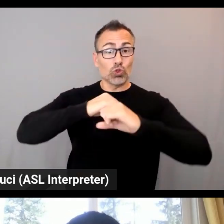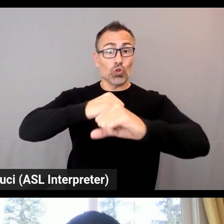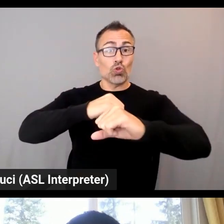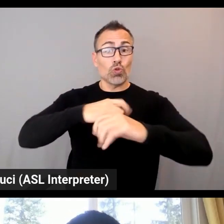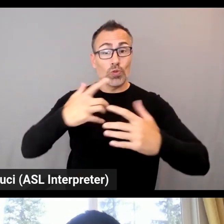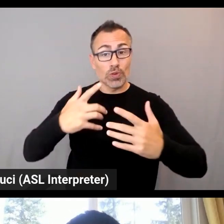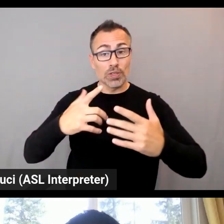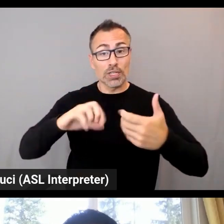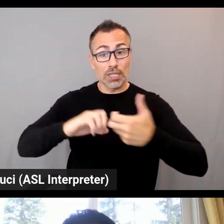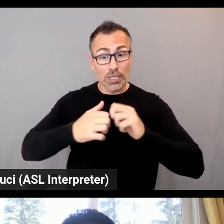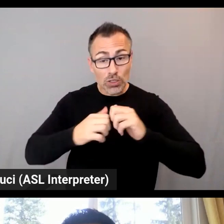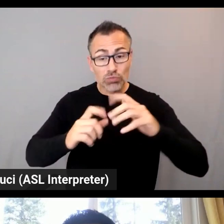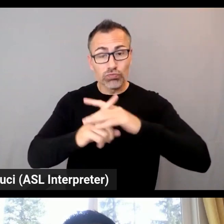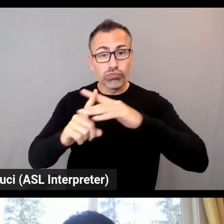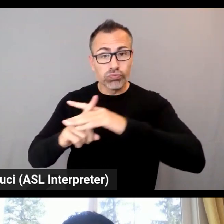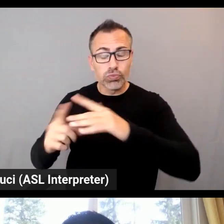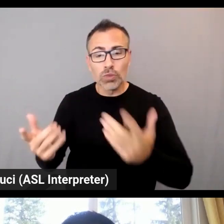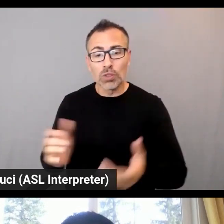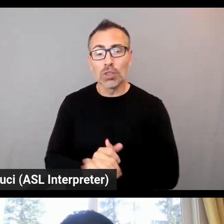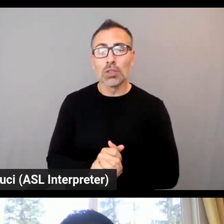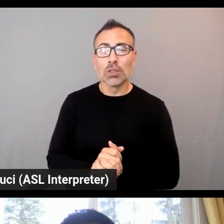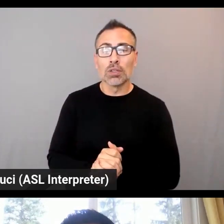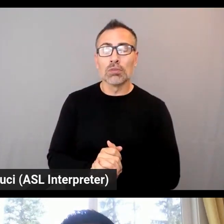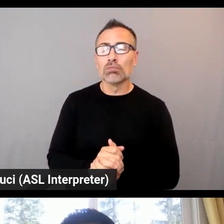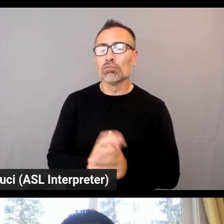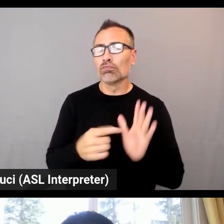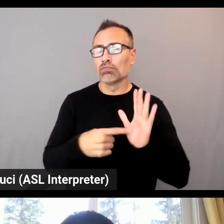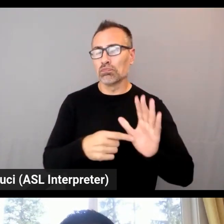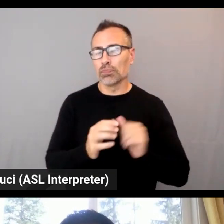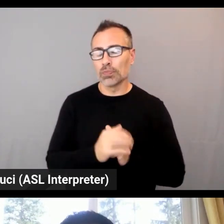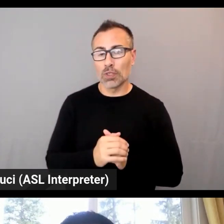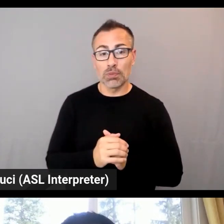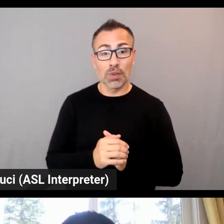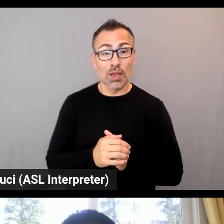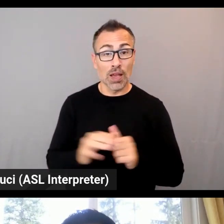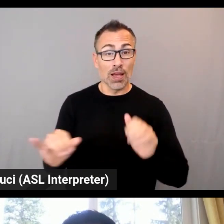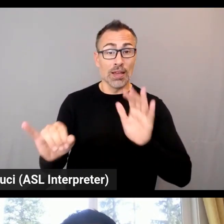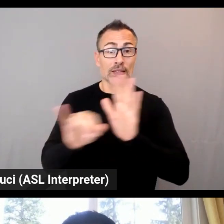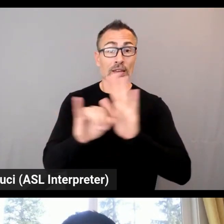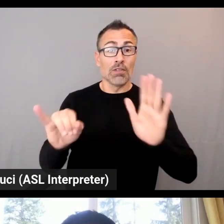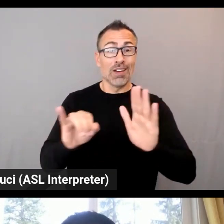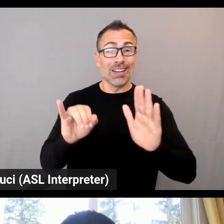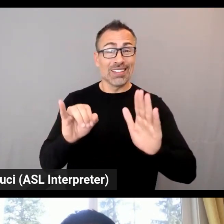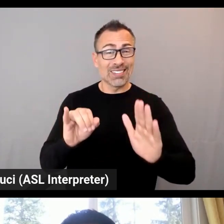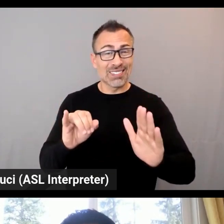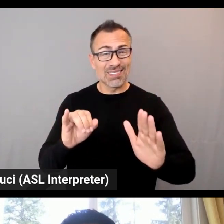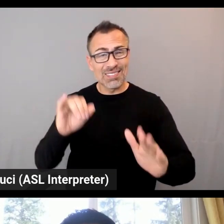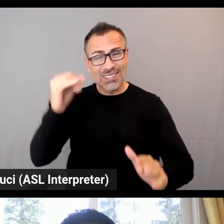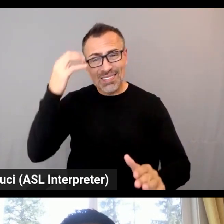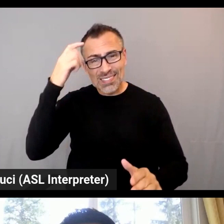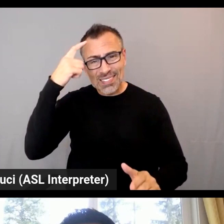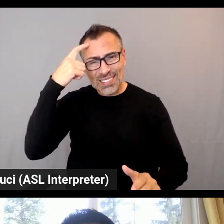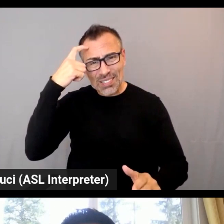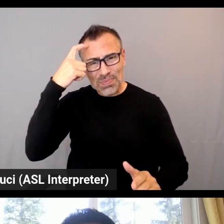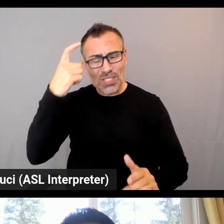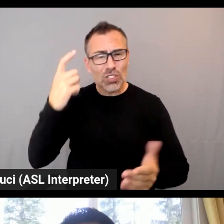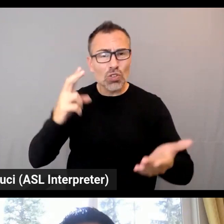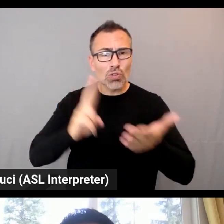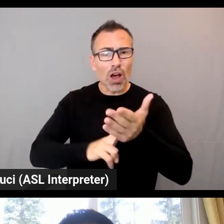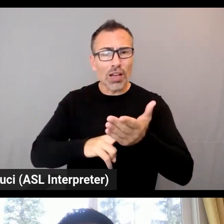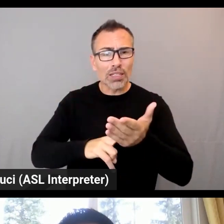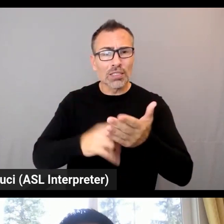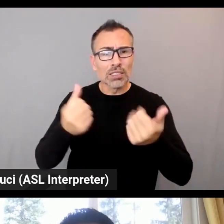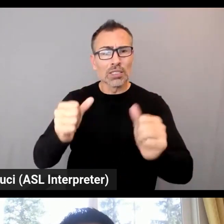Giving you an example, identifying suspicious login attempts to databases is challenging for customers because it